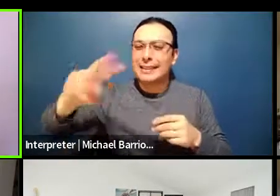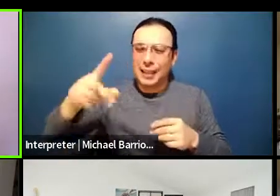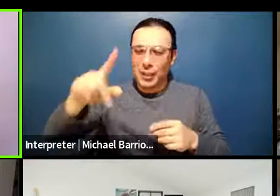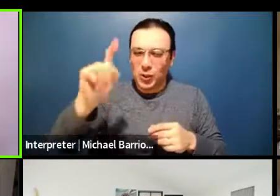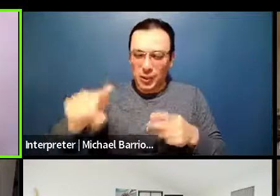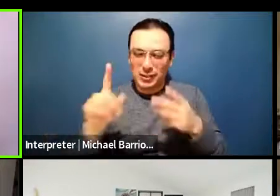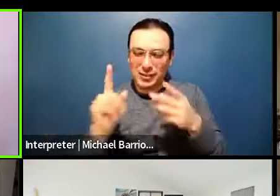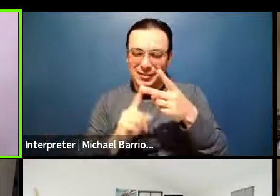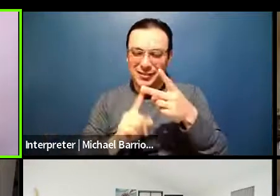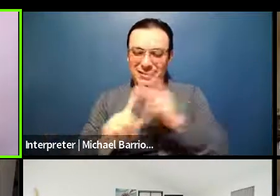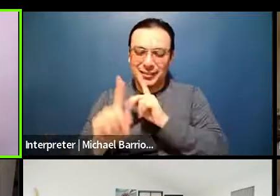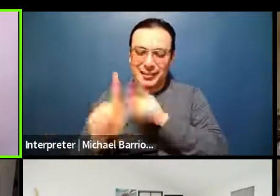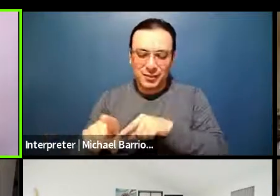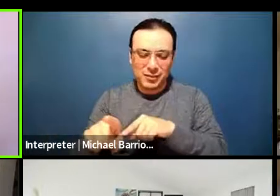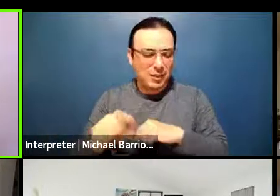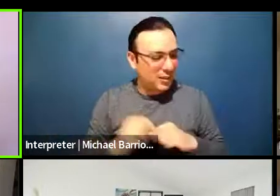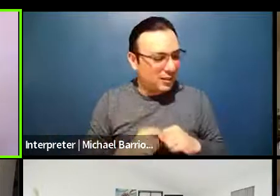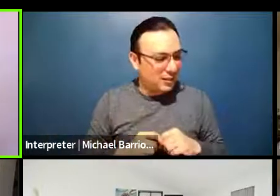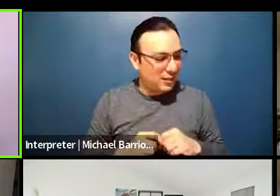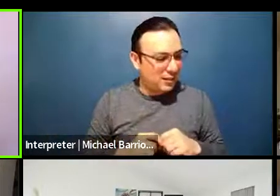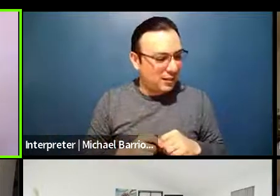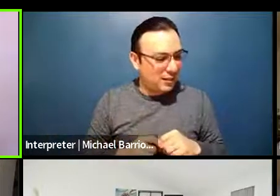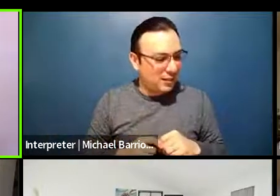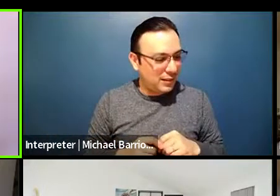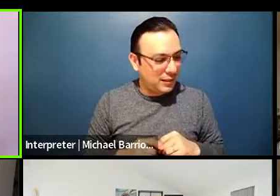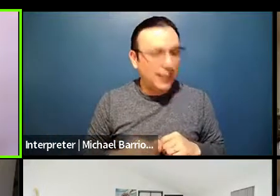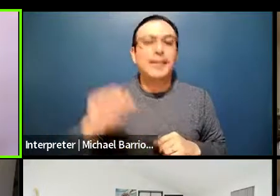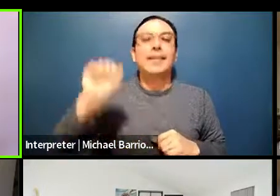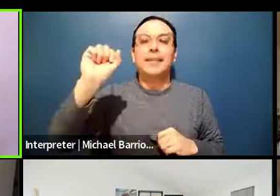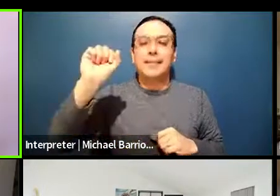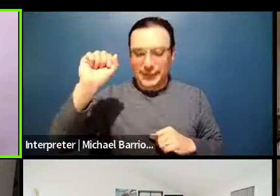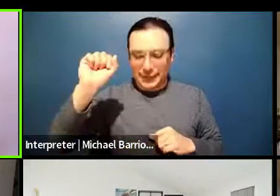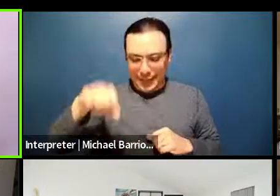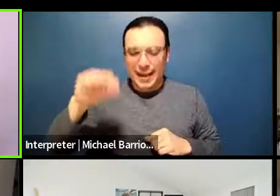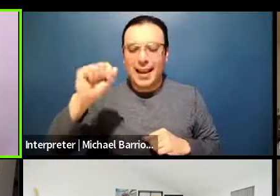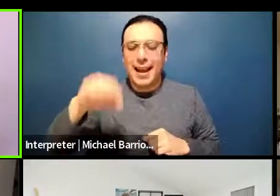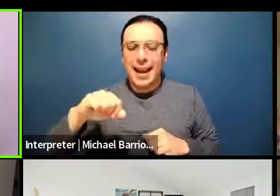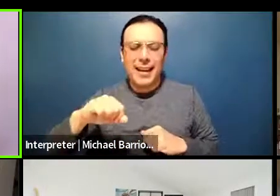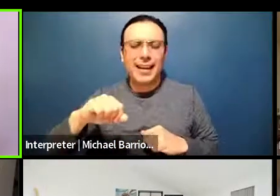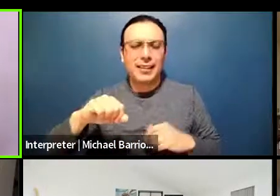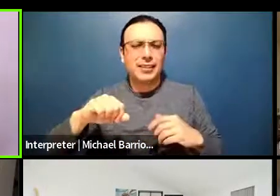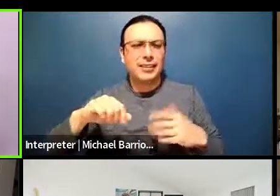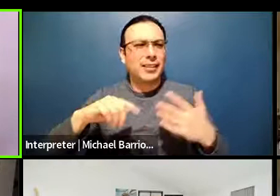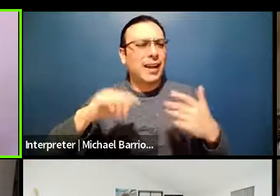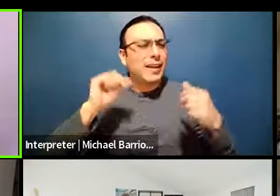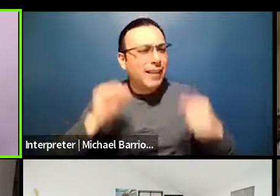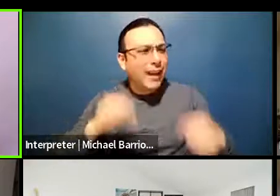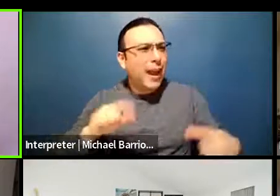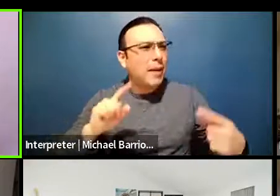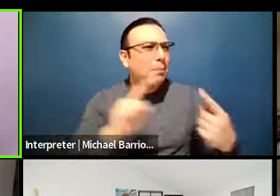is the kind of new world making or whatever meaningful connections within like